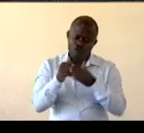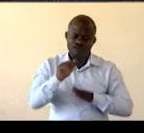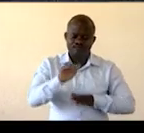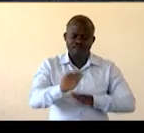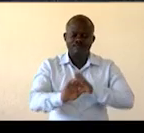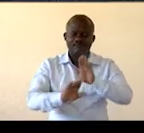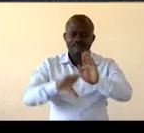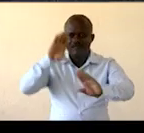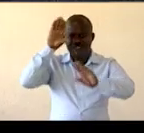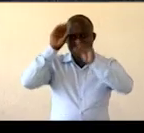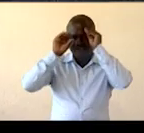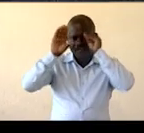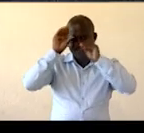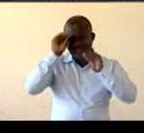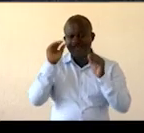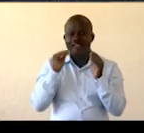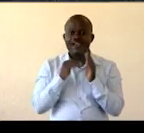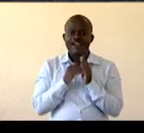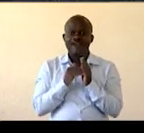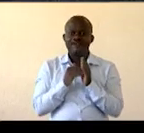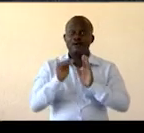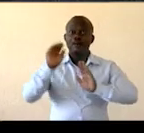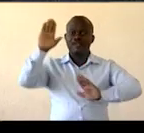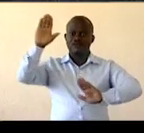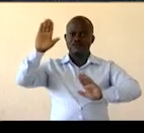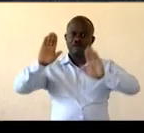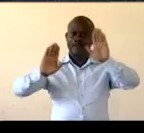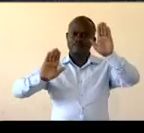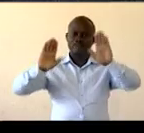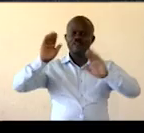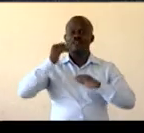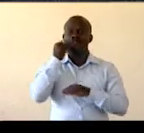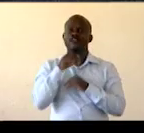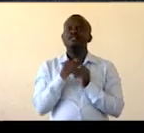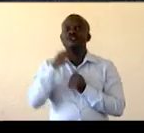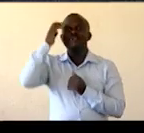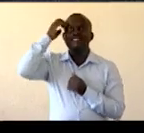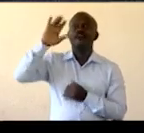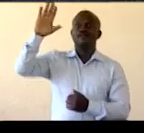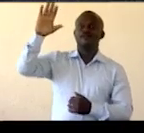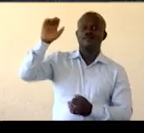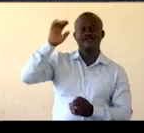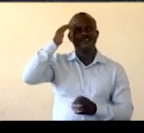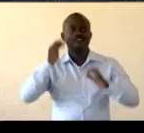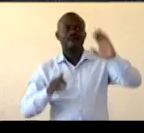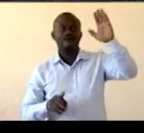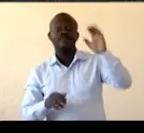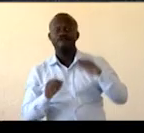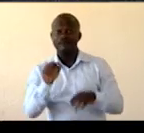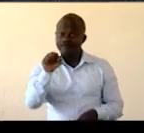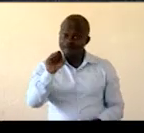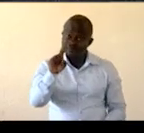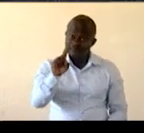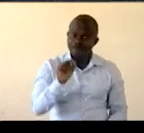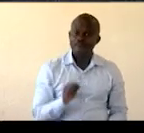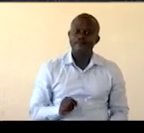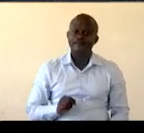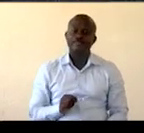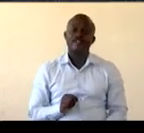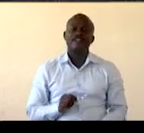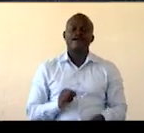and actively participate in this lesson. In addition to that, get your